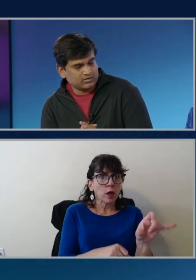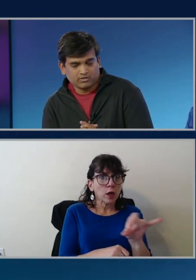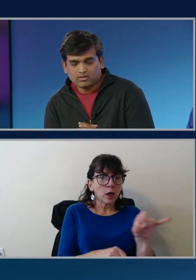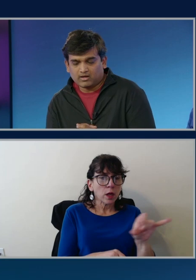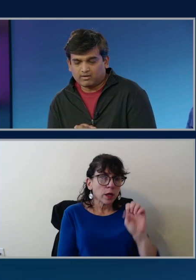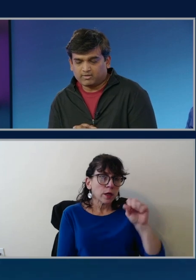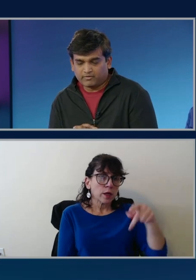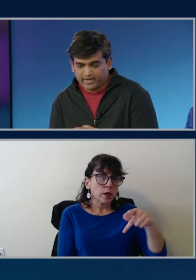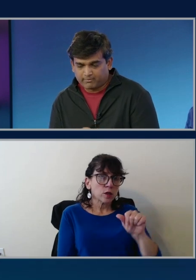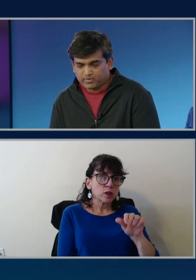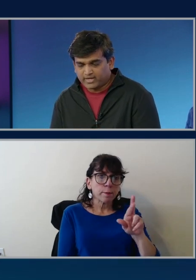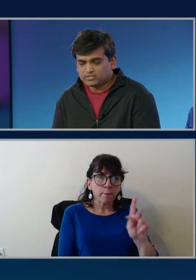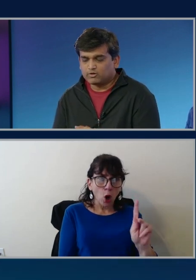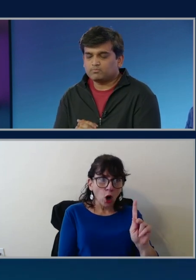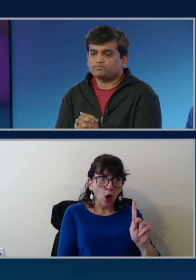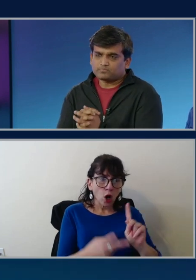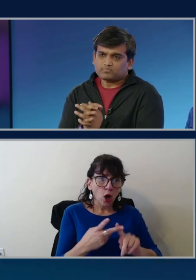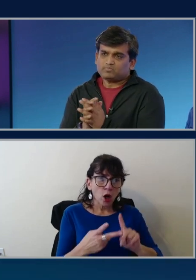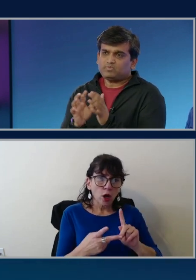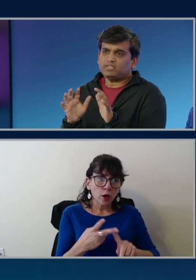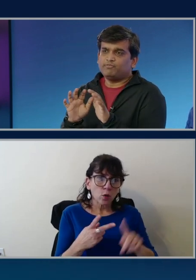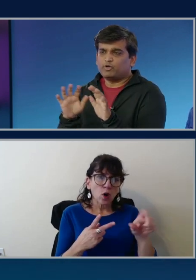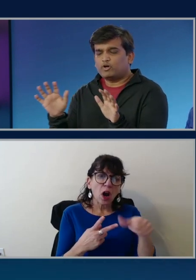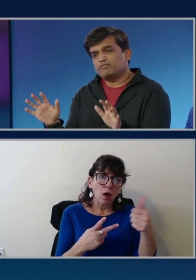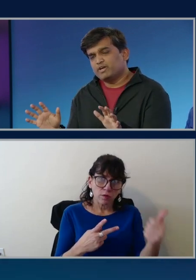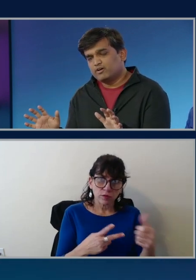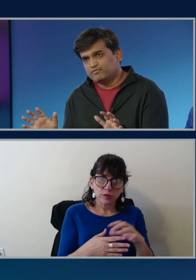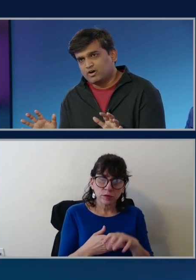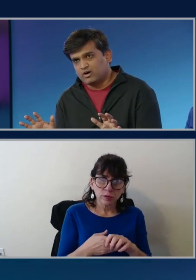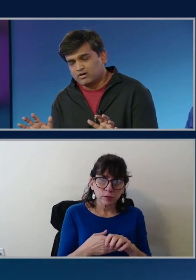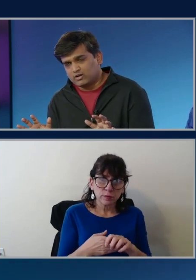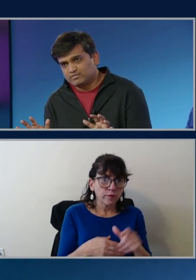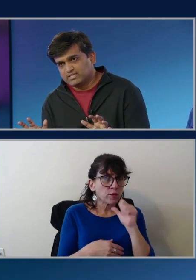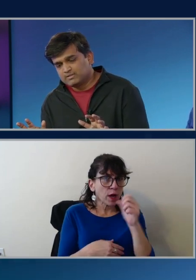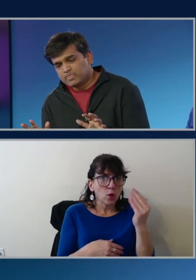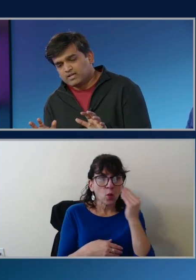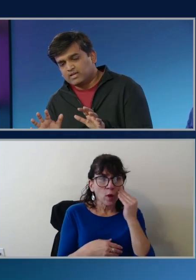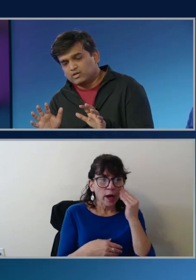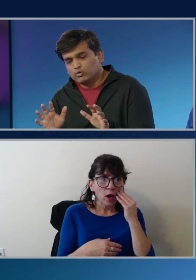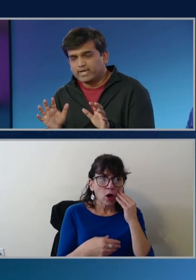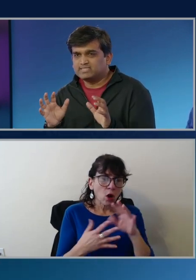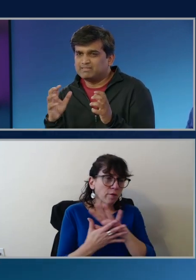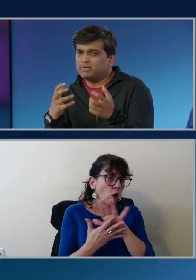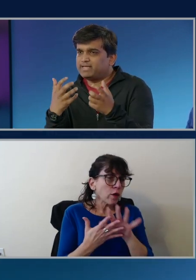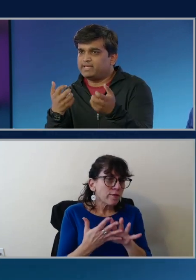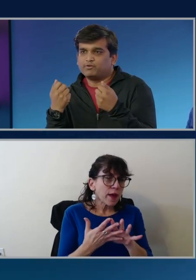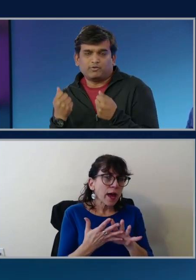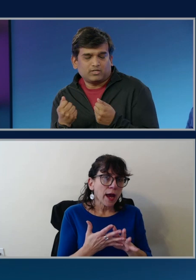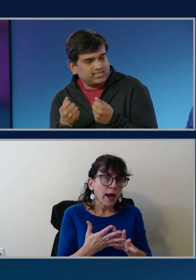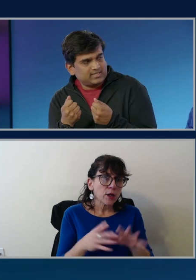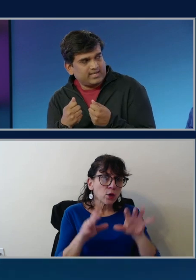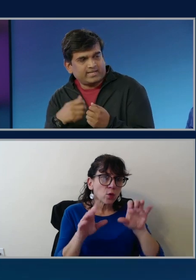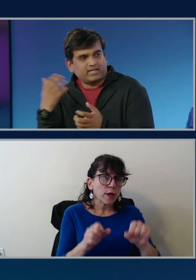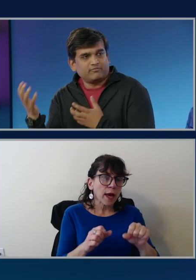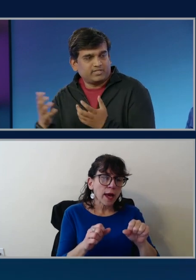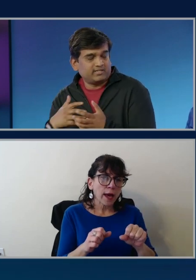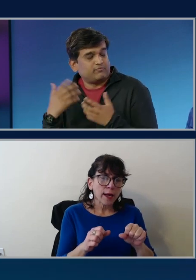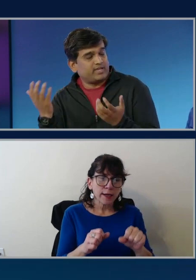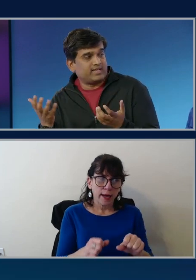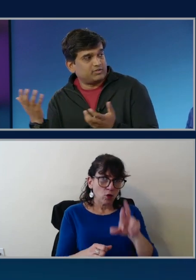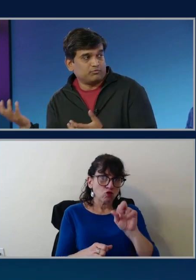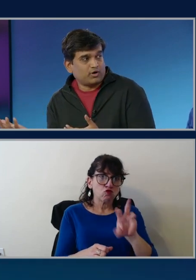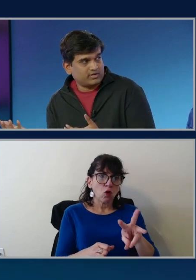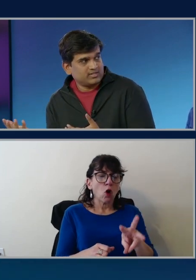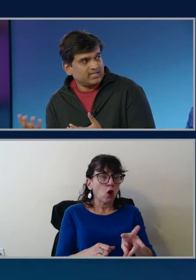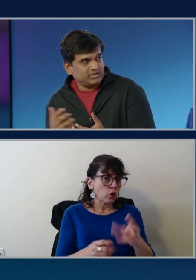Spark or Ray, right? So if you're not aware of all of this, Glue can simply take your raw data and convert it in the